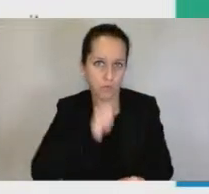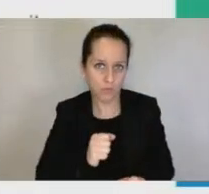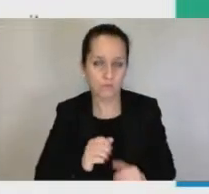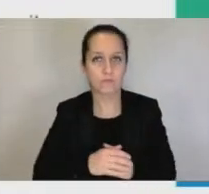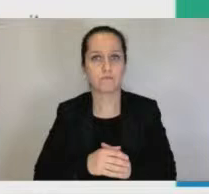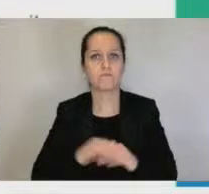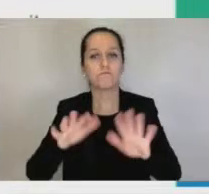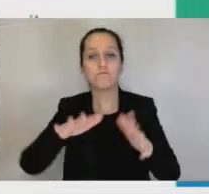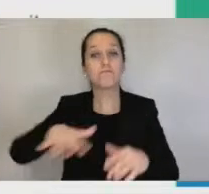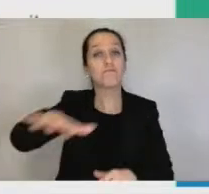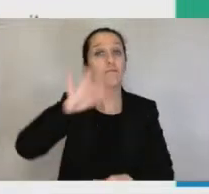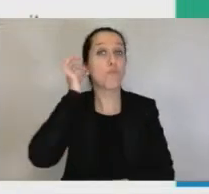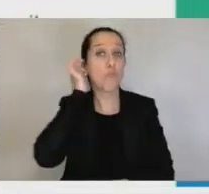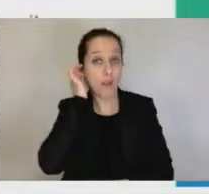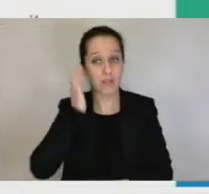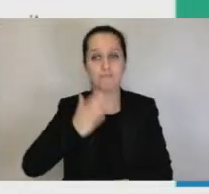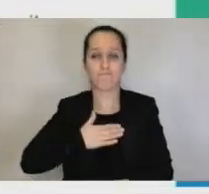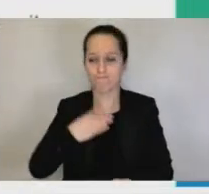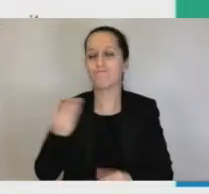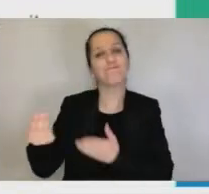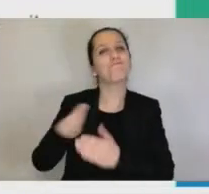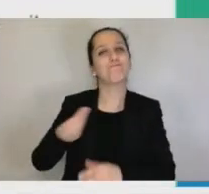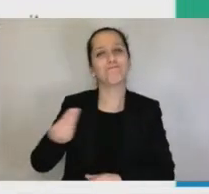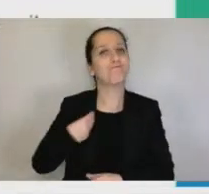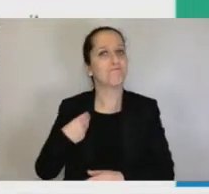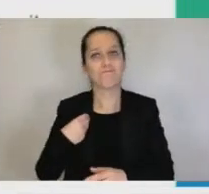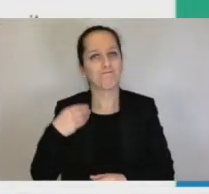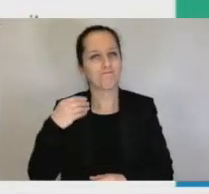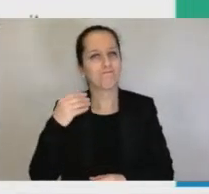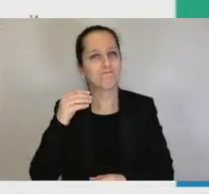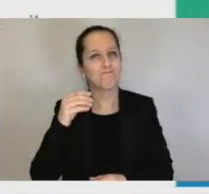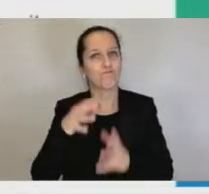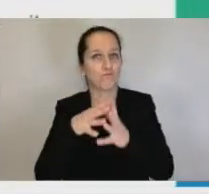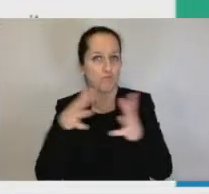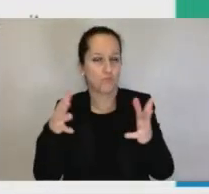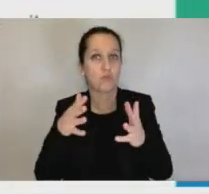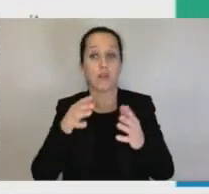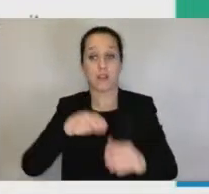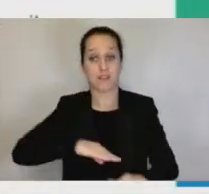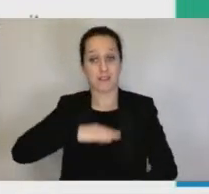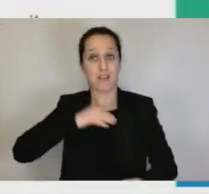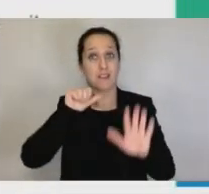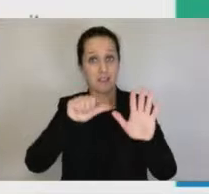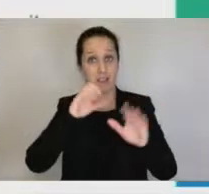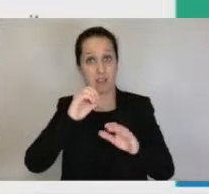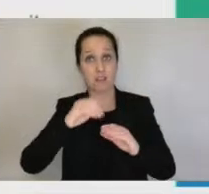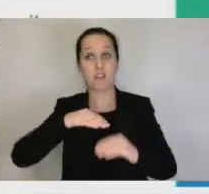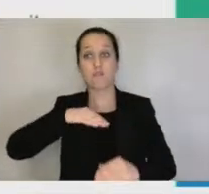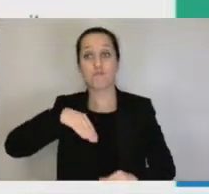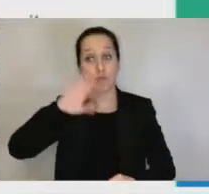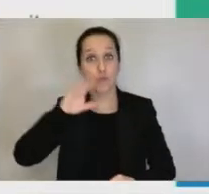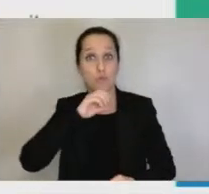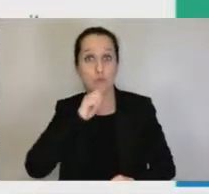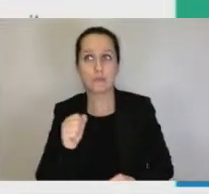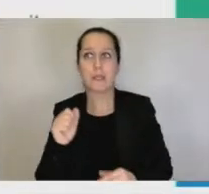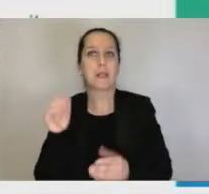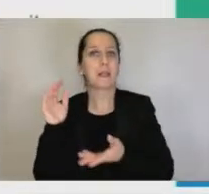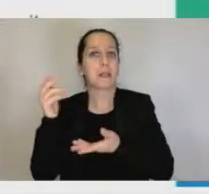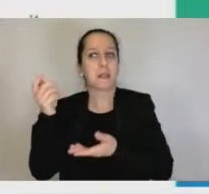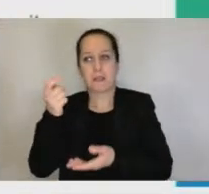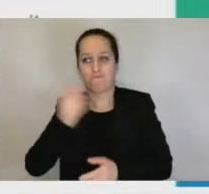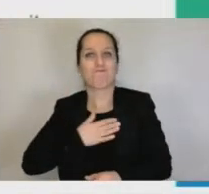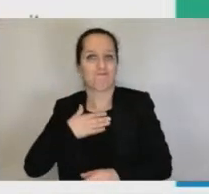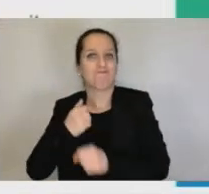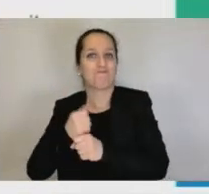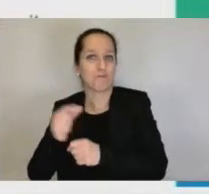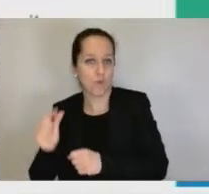persons. The share of people without their own income reduces, for example, at about 60 in Brazil, and